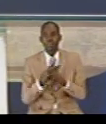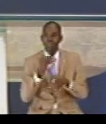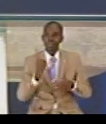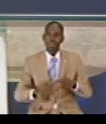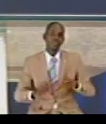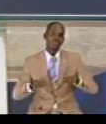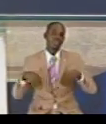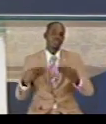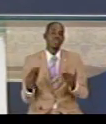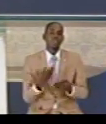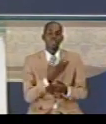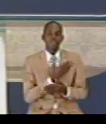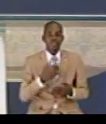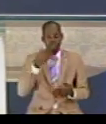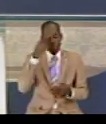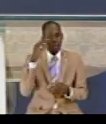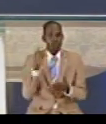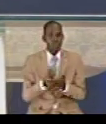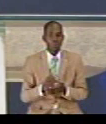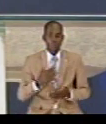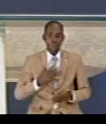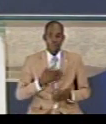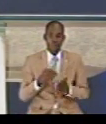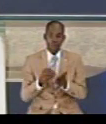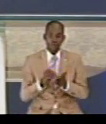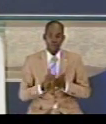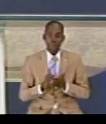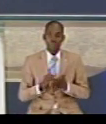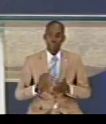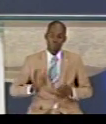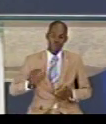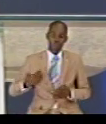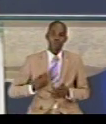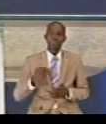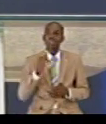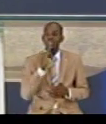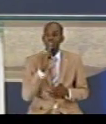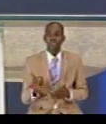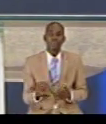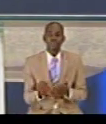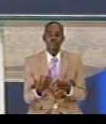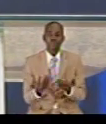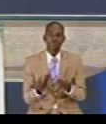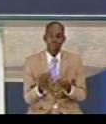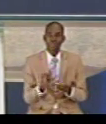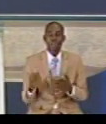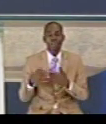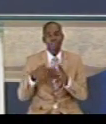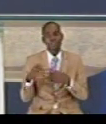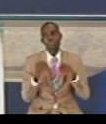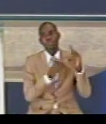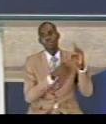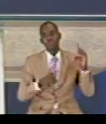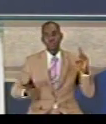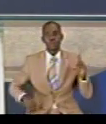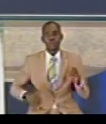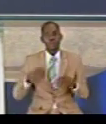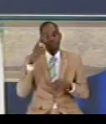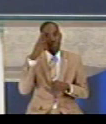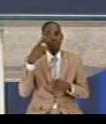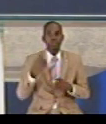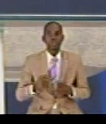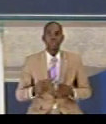my very soul is panting after God, and I'm thirsty for Him, for the living